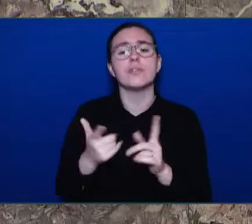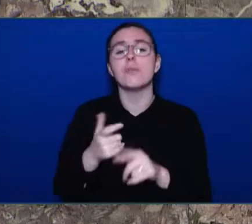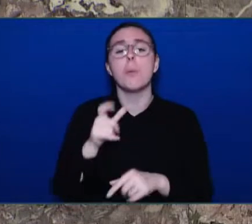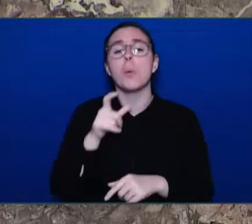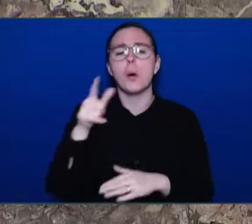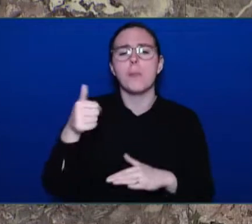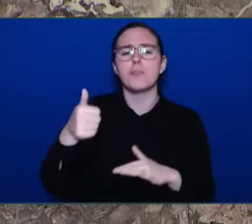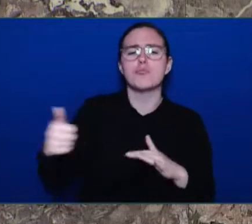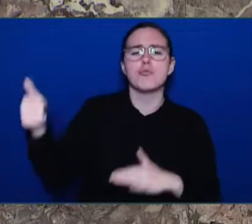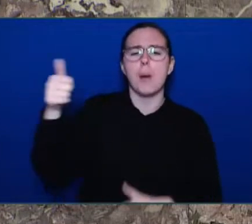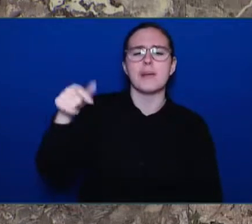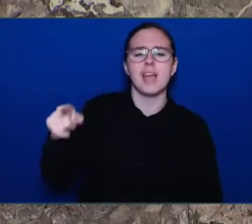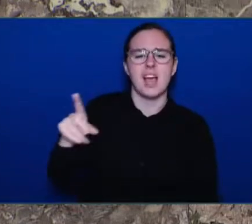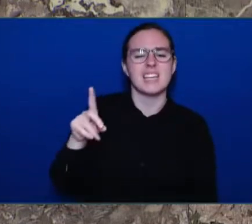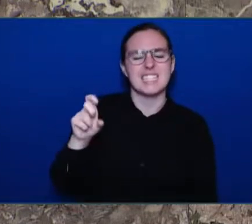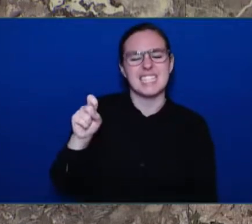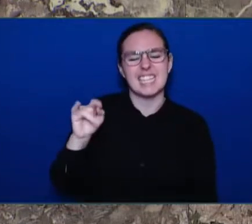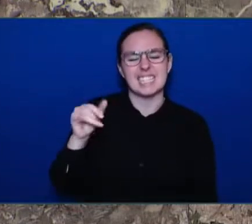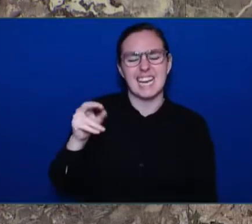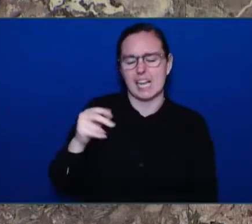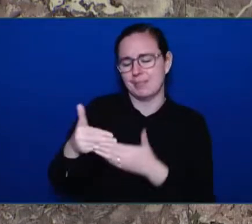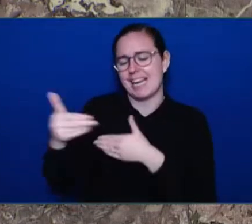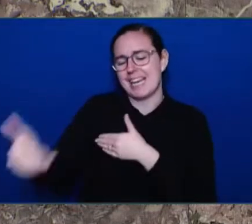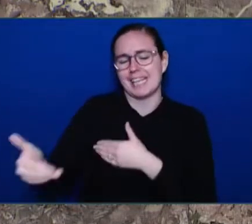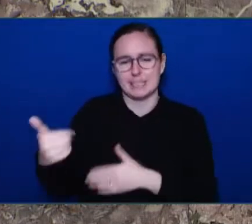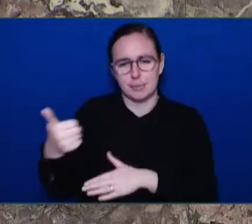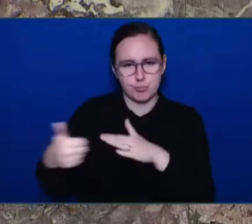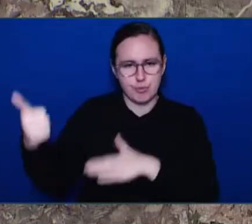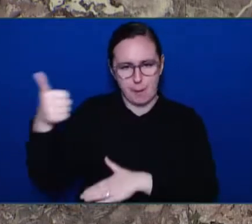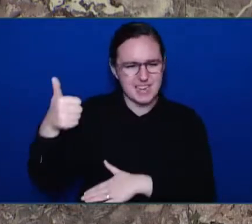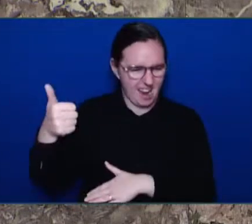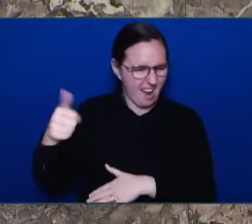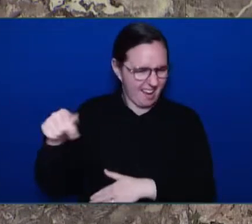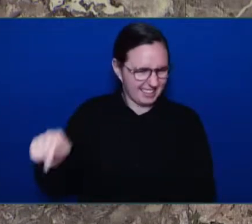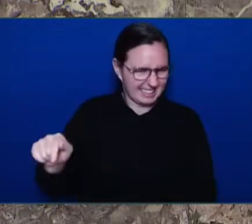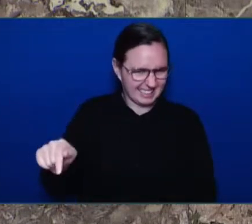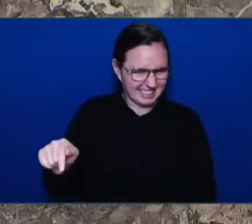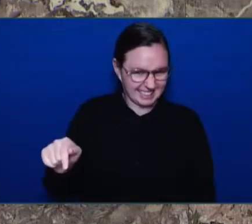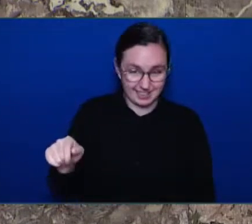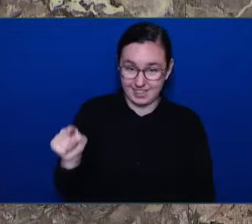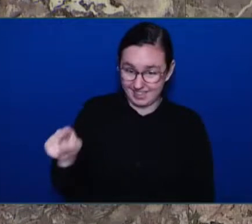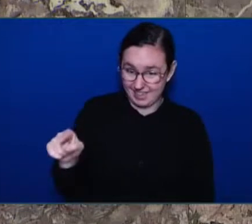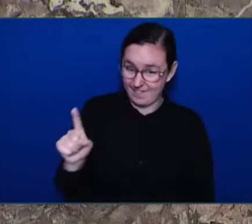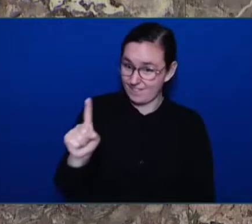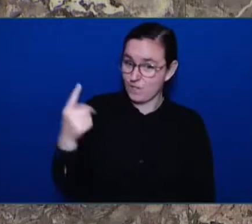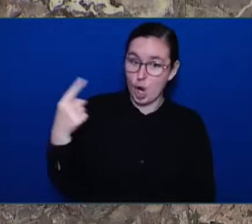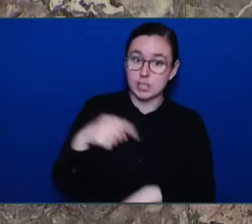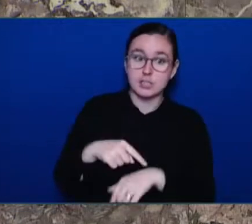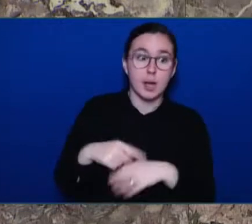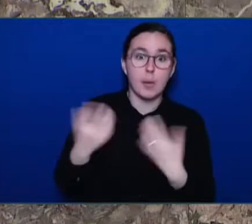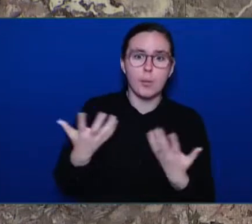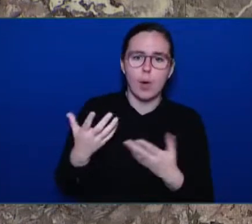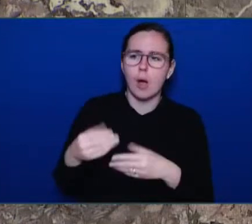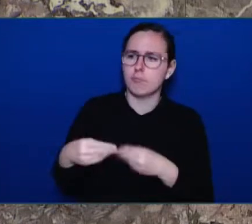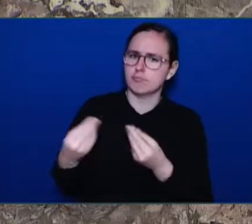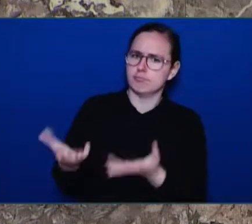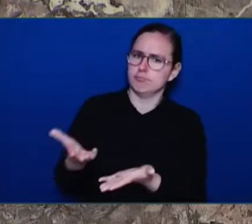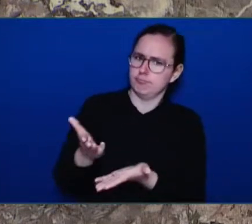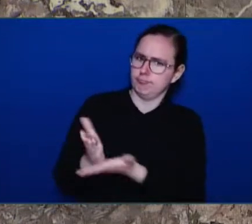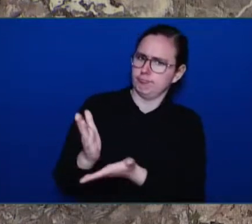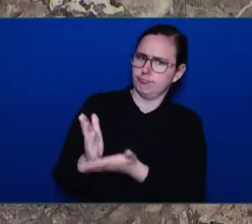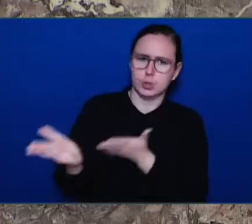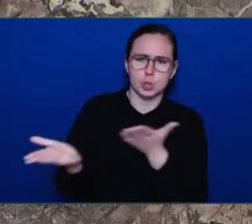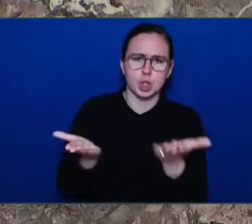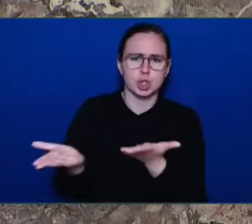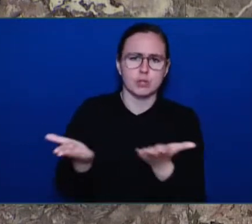for the first time in British Columbia's history, providing rights advice service for people who are admitted involuntarily under the Mental Health